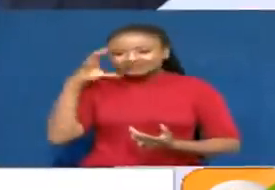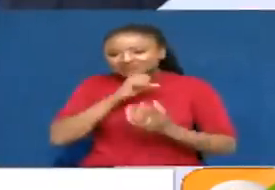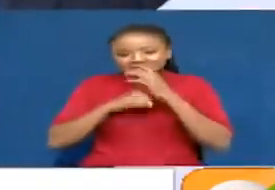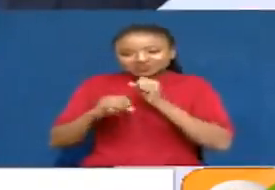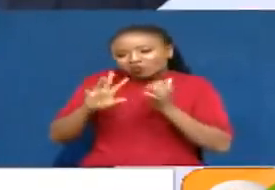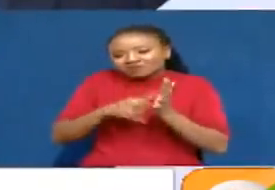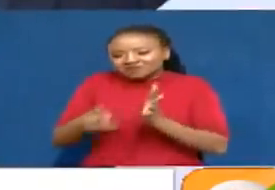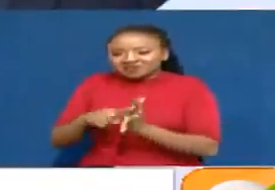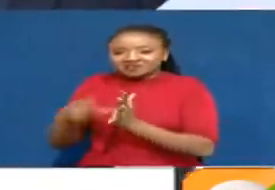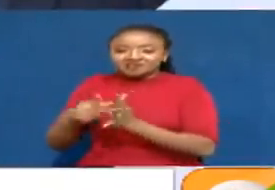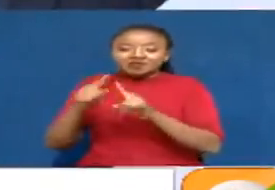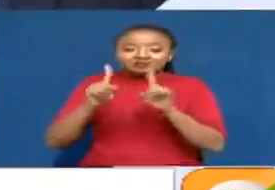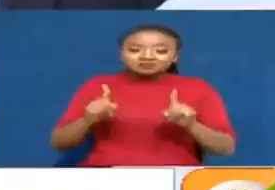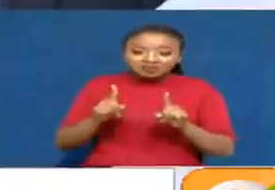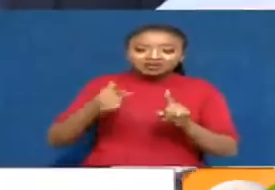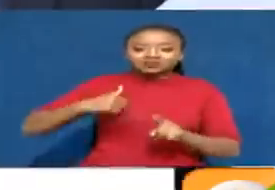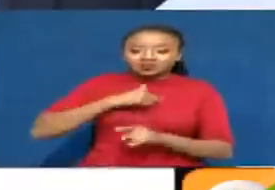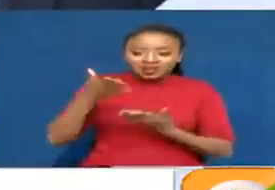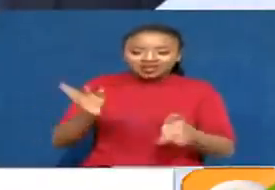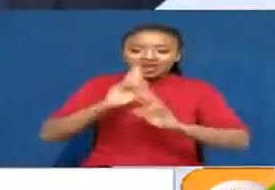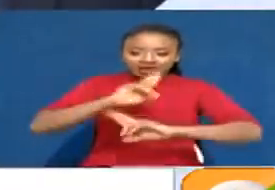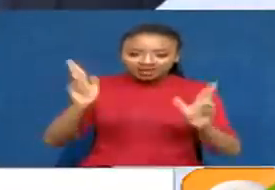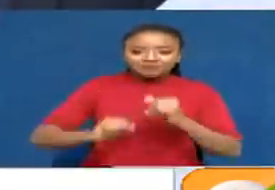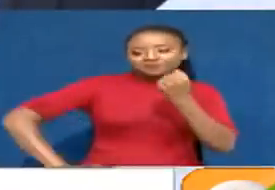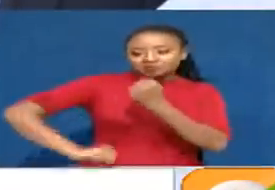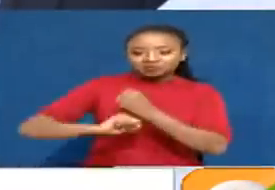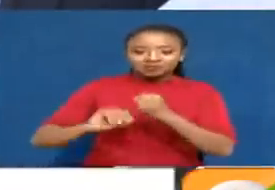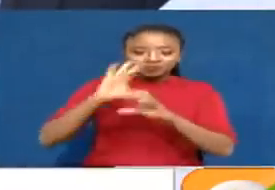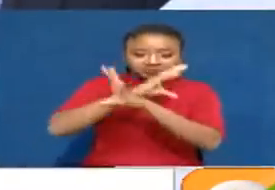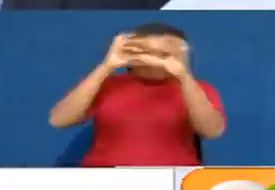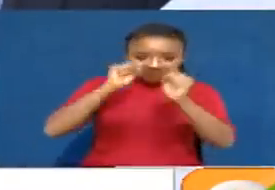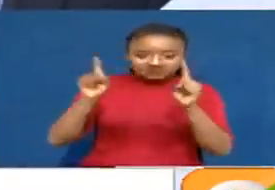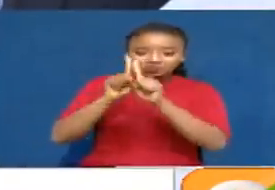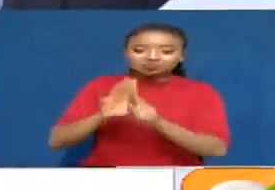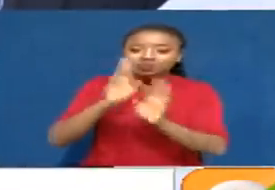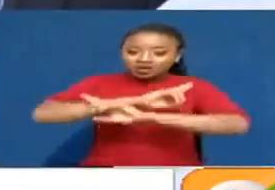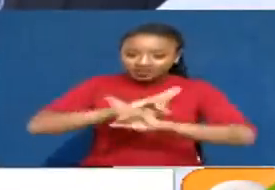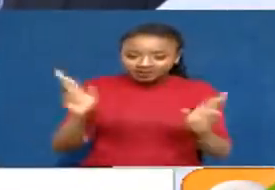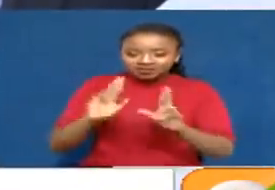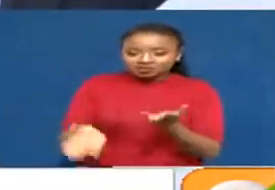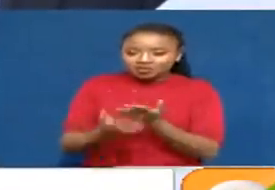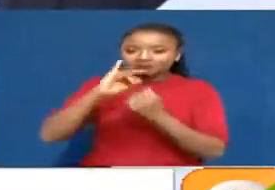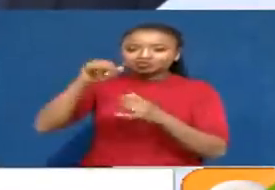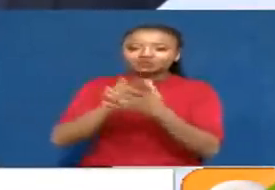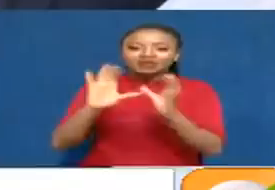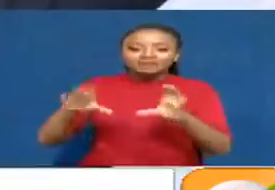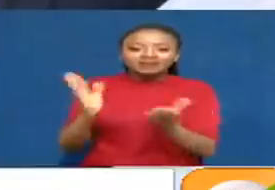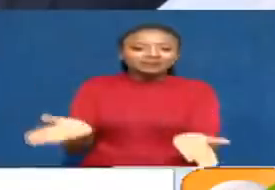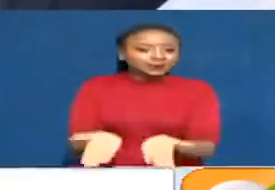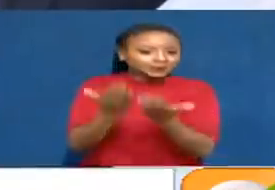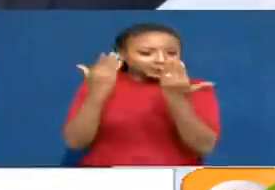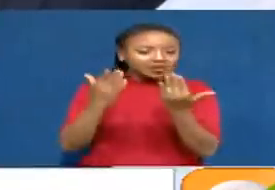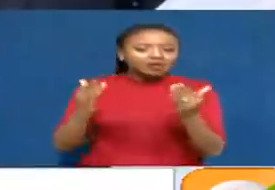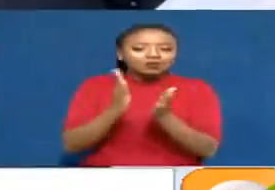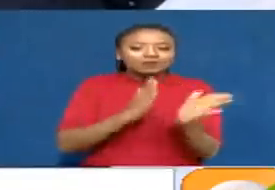we are here as a united team, prepared to support the president, prepared to support the government, and prepared to rejuvenate the party in